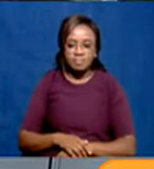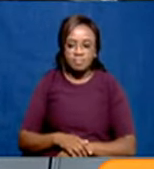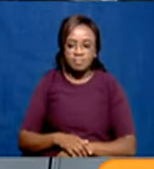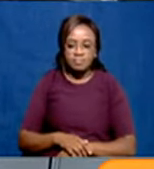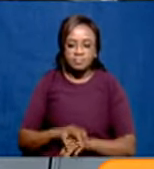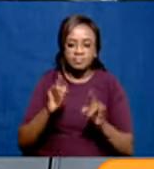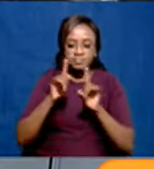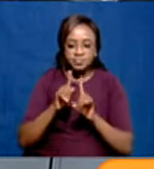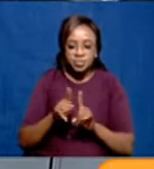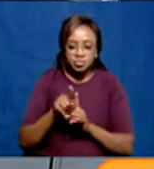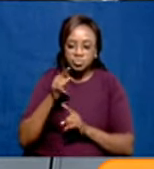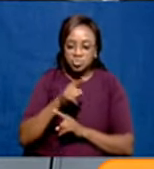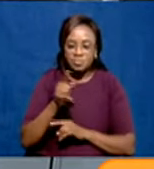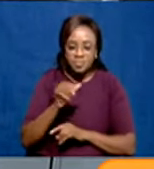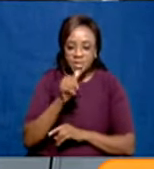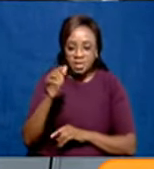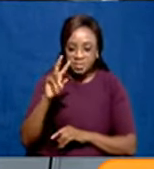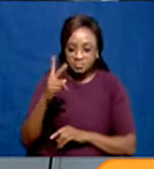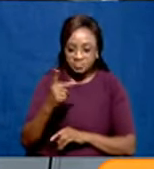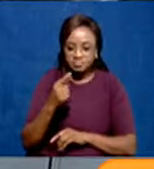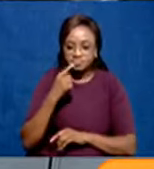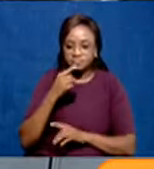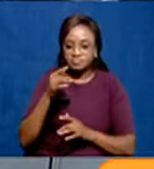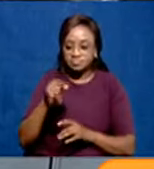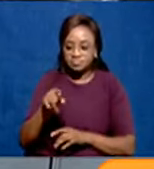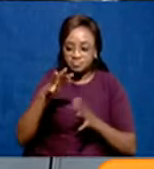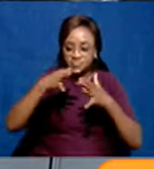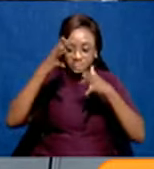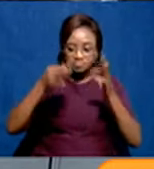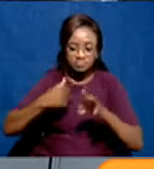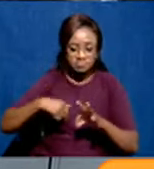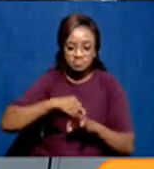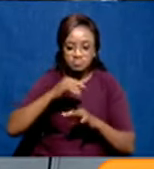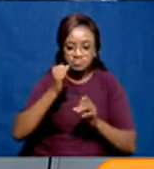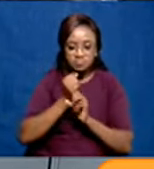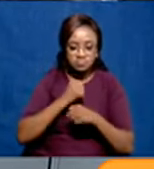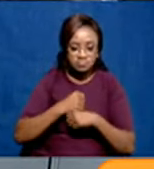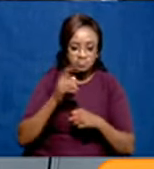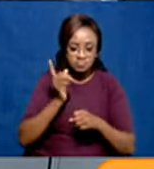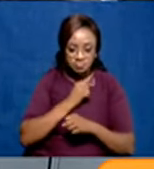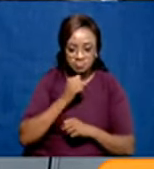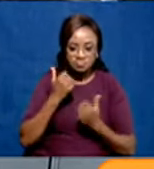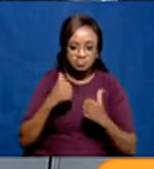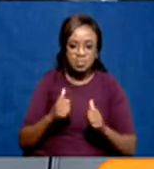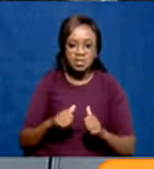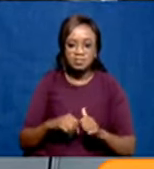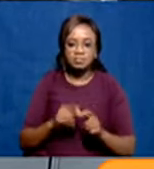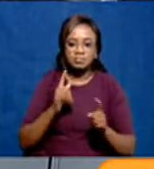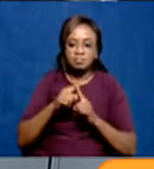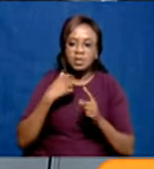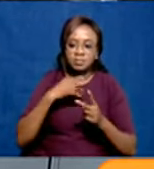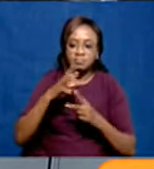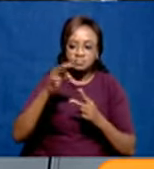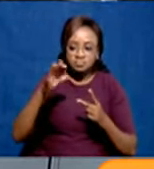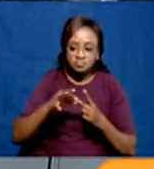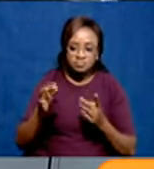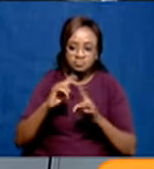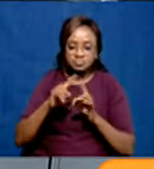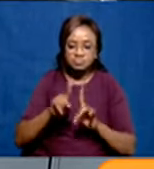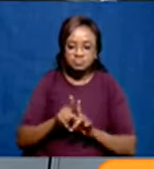claims management, it is a decision, like I said, that has not been made. The option is there. But in addition to that,